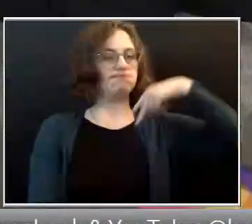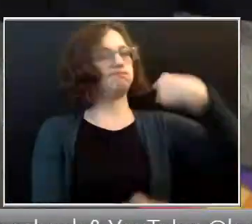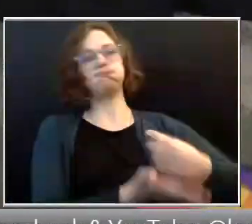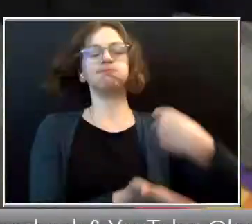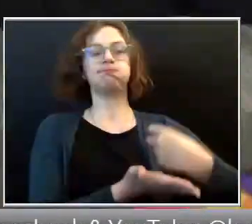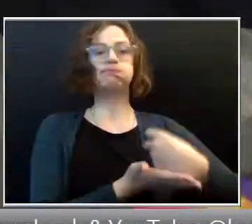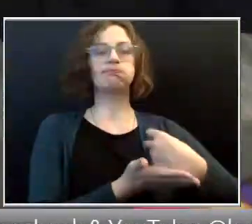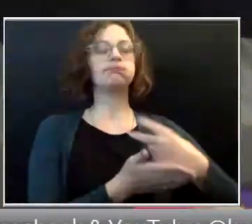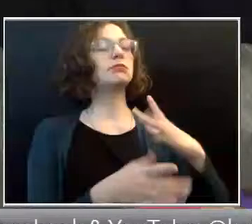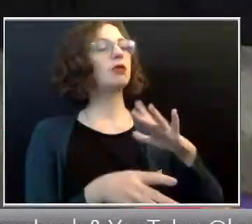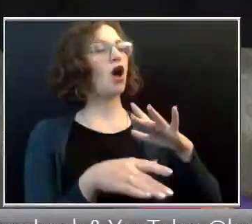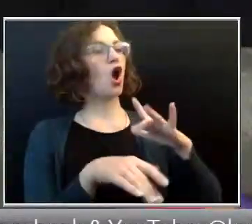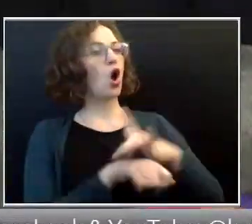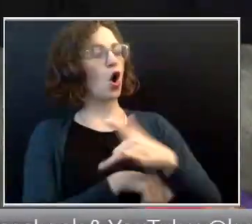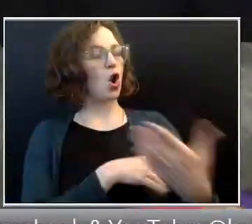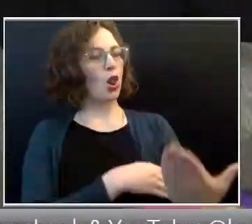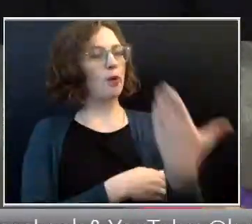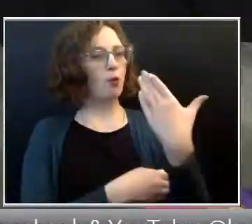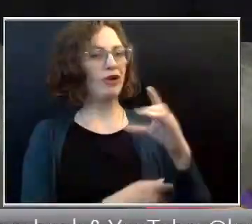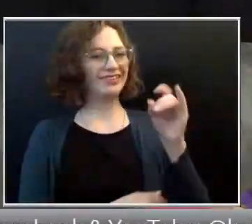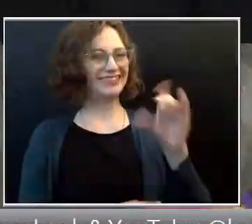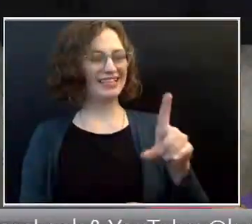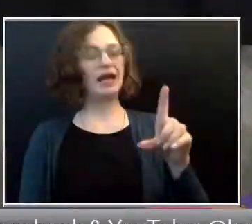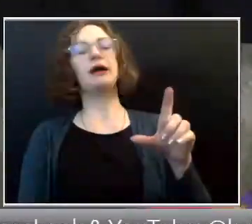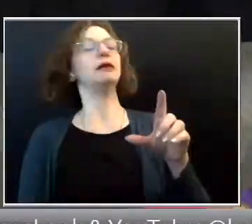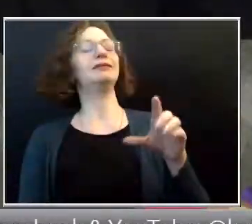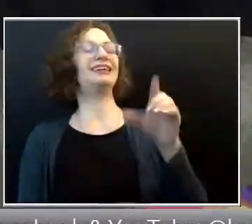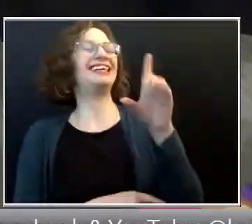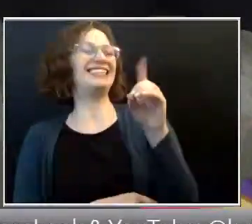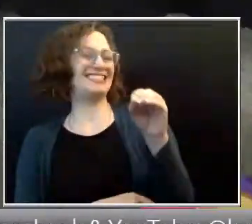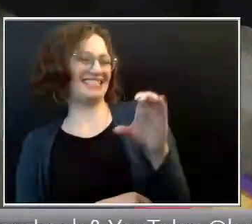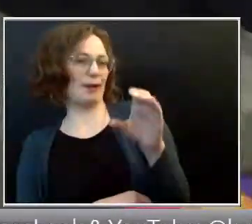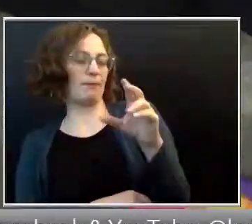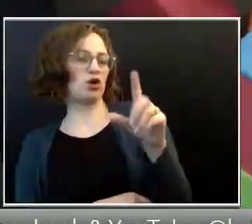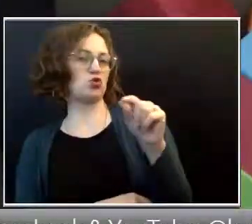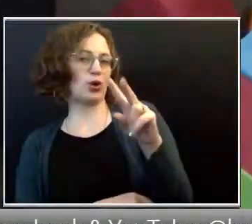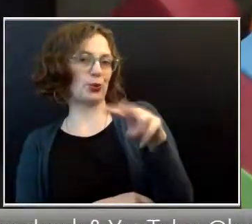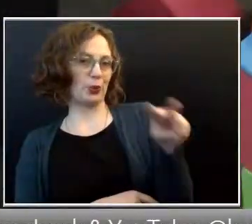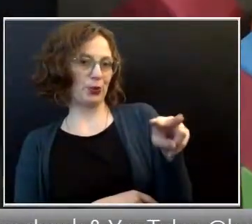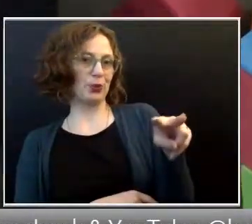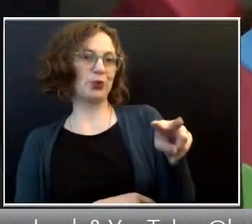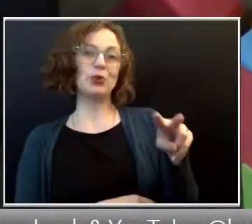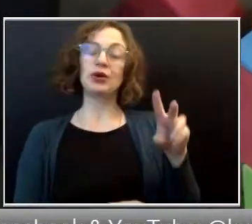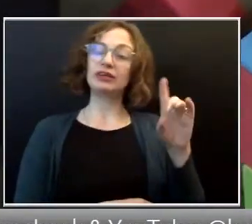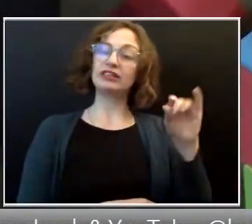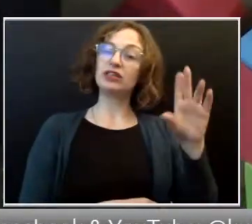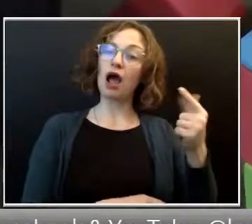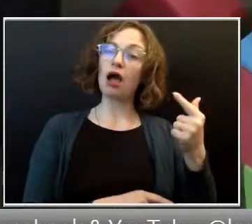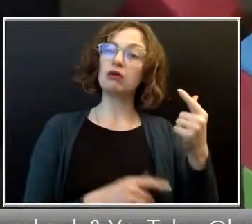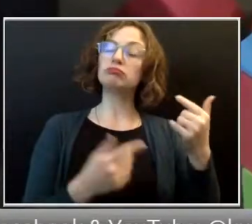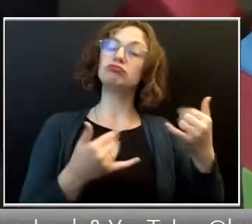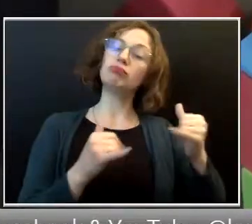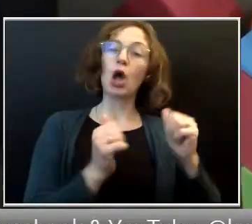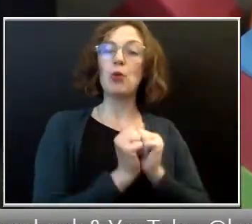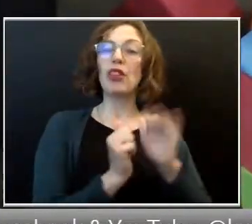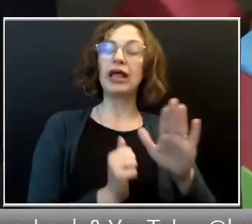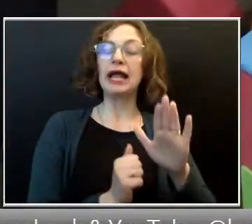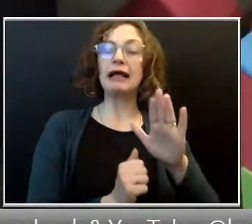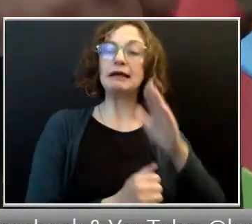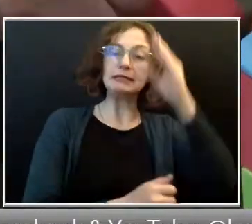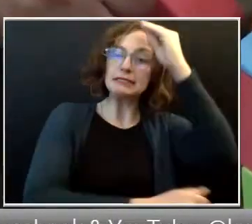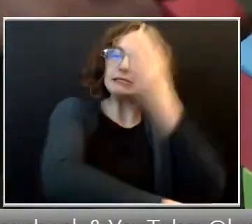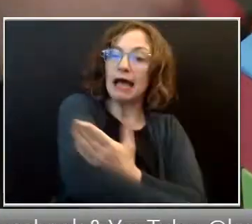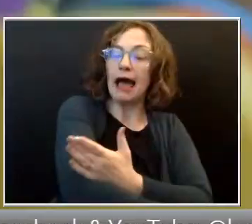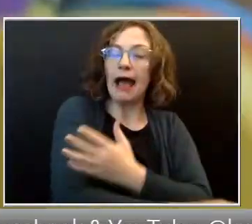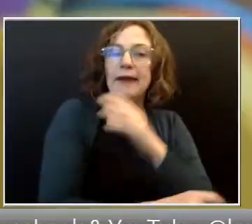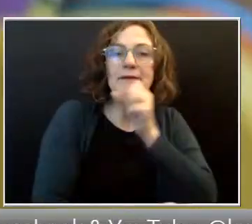of 2022. Doug was downstairs playing with his 5-month-old son. The rest of the family was upstairs still asleep when